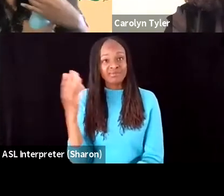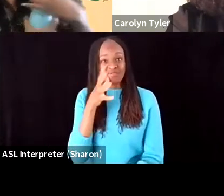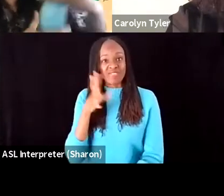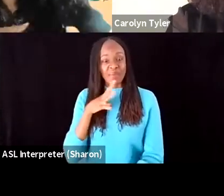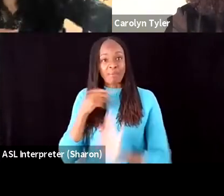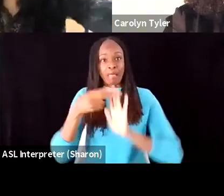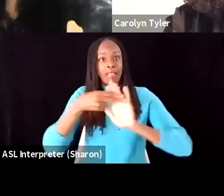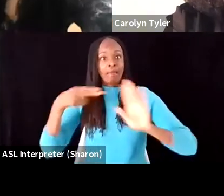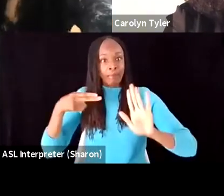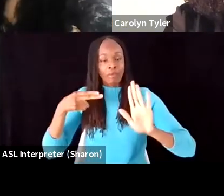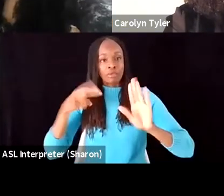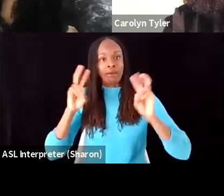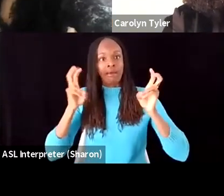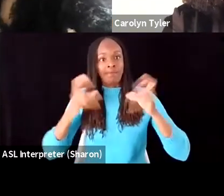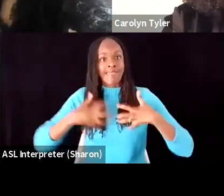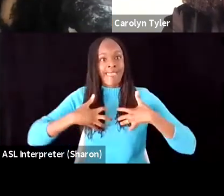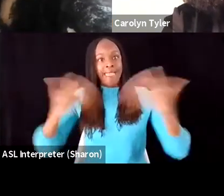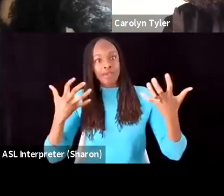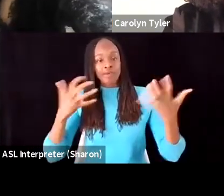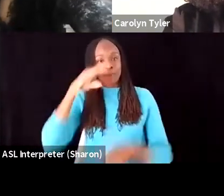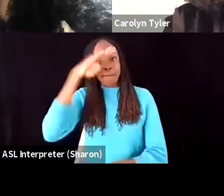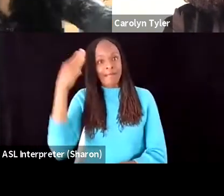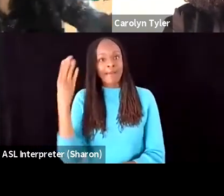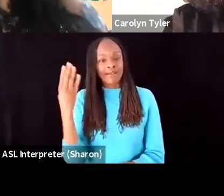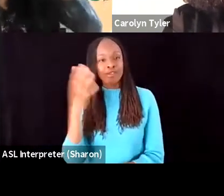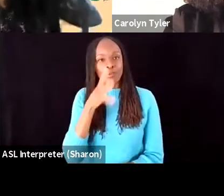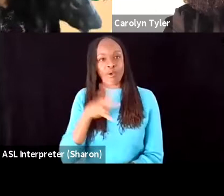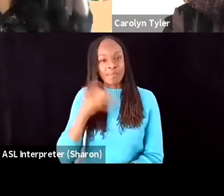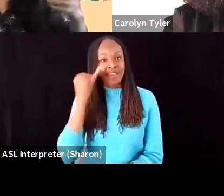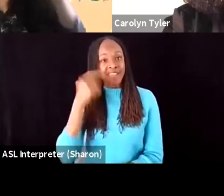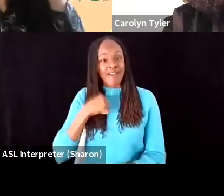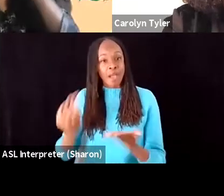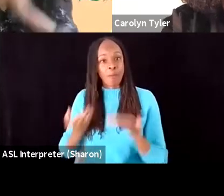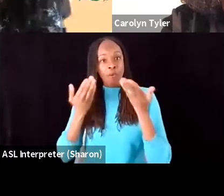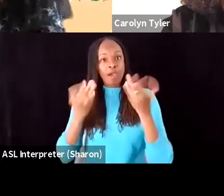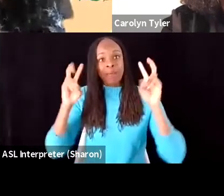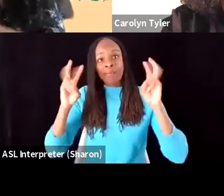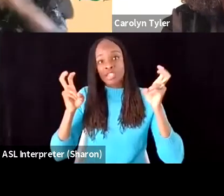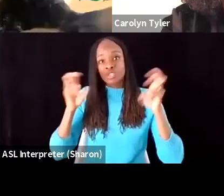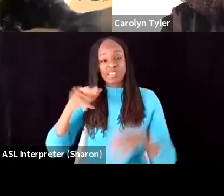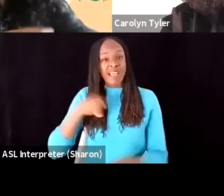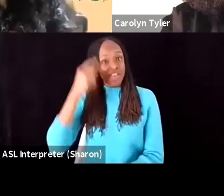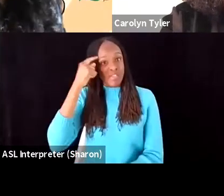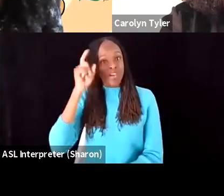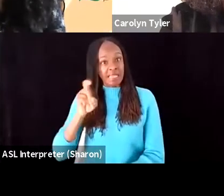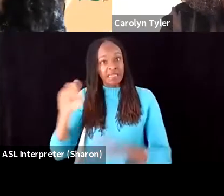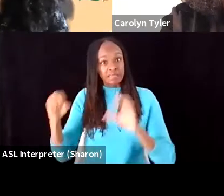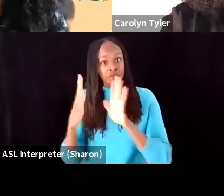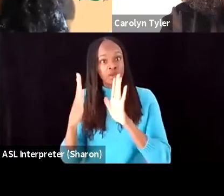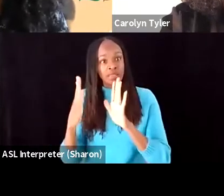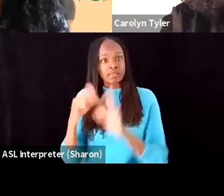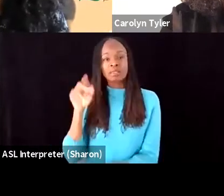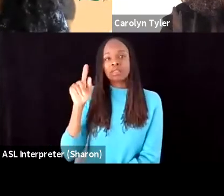the angry Black woman just by bringing up issues that I thought needed to be addressed.